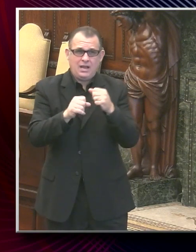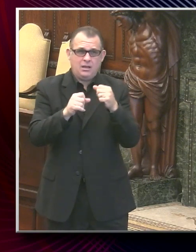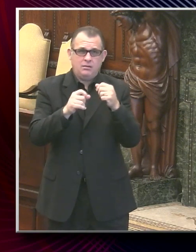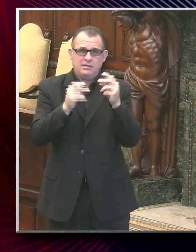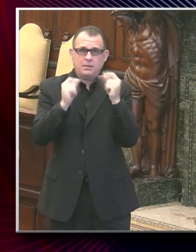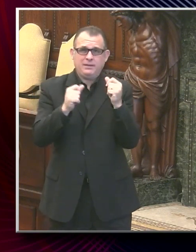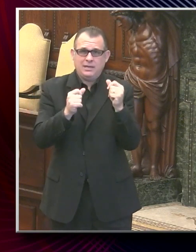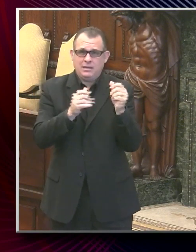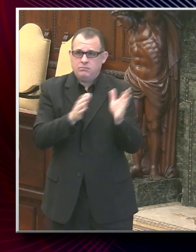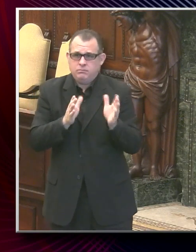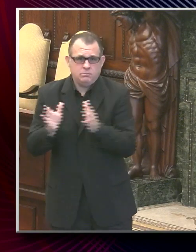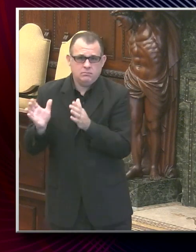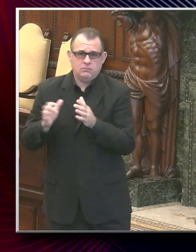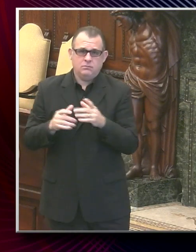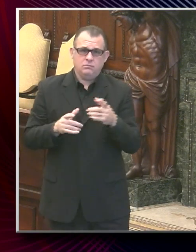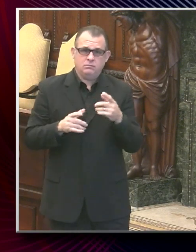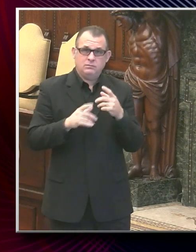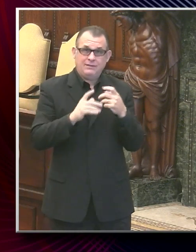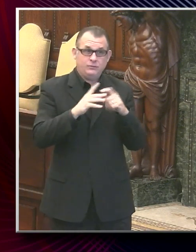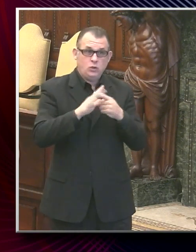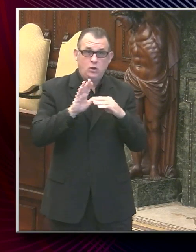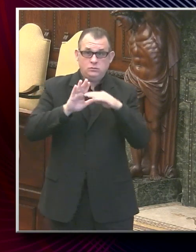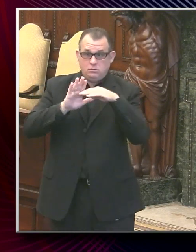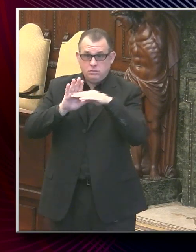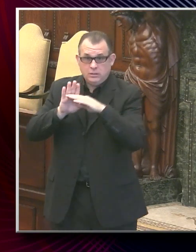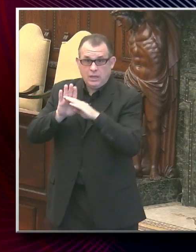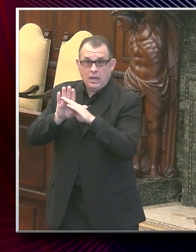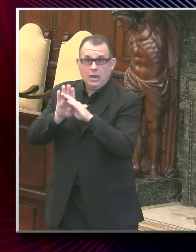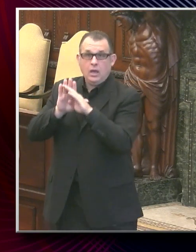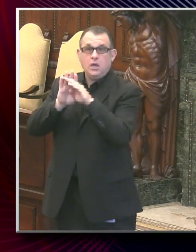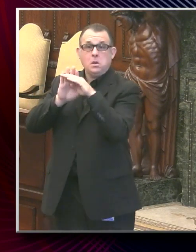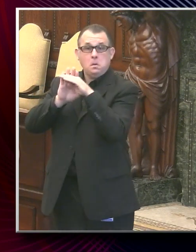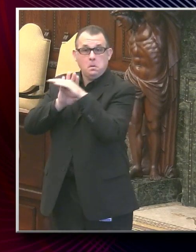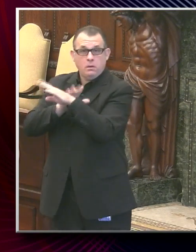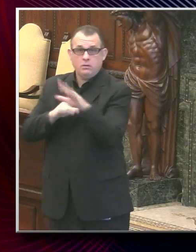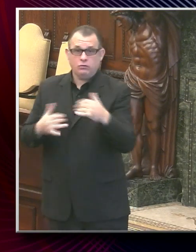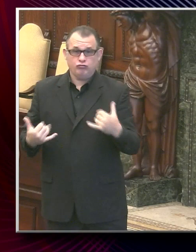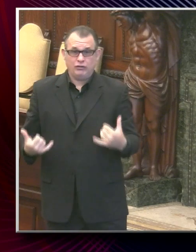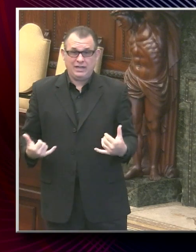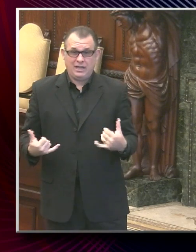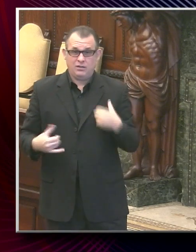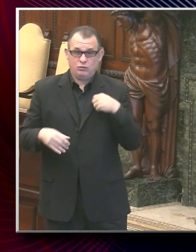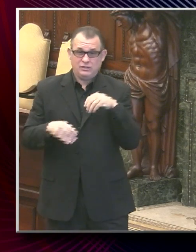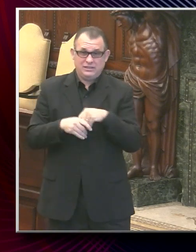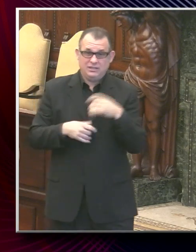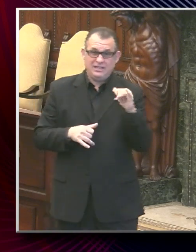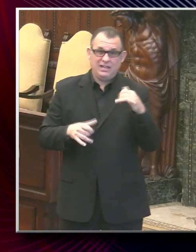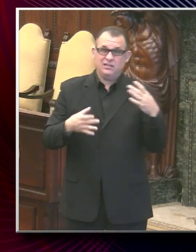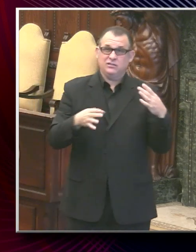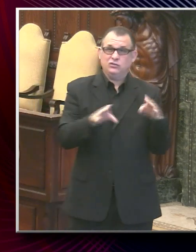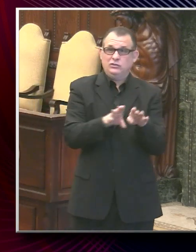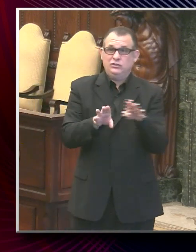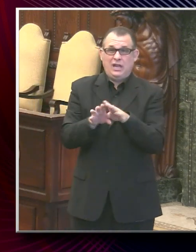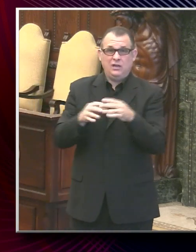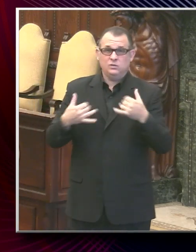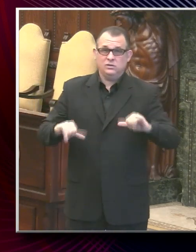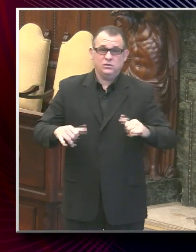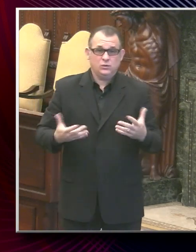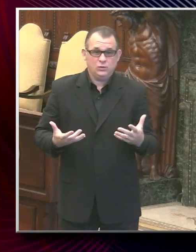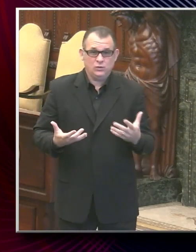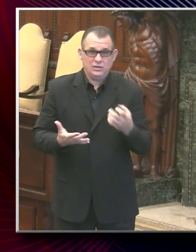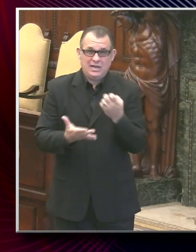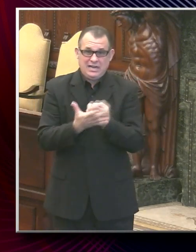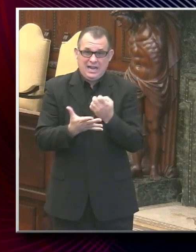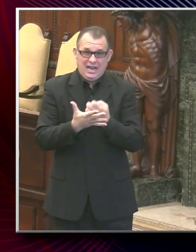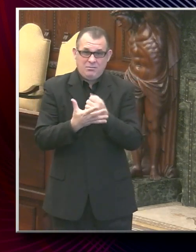and start to build back, but as long as we're in somewhat of a kind of a shutdown phase or not in full